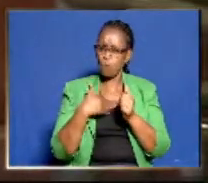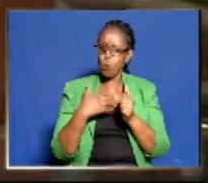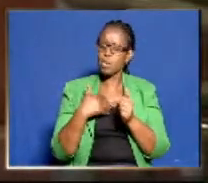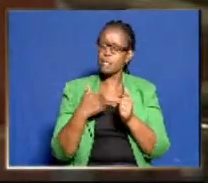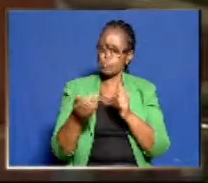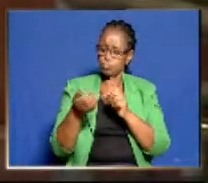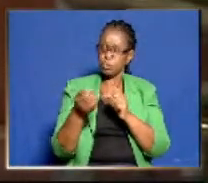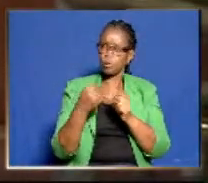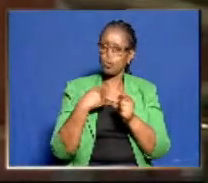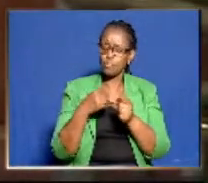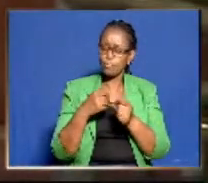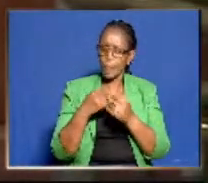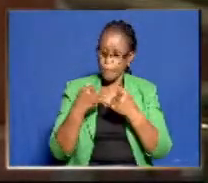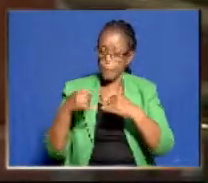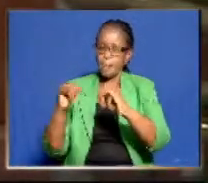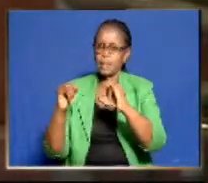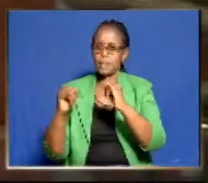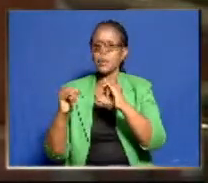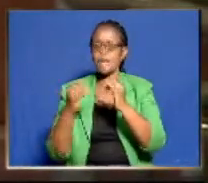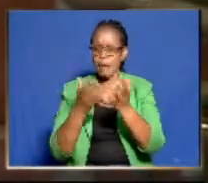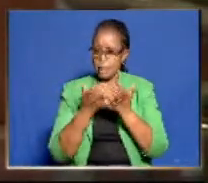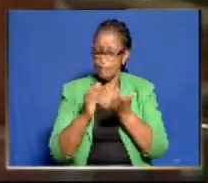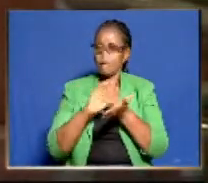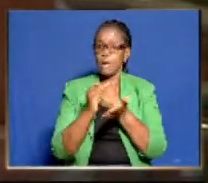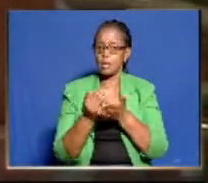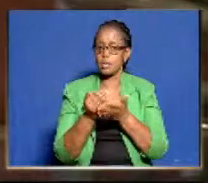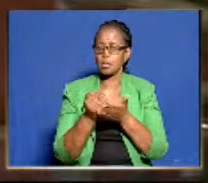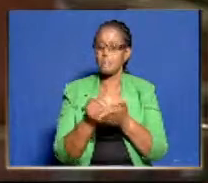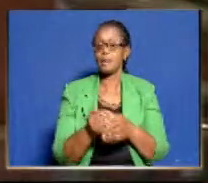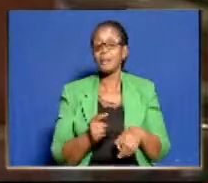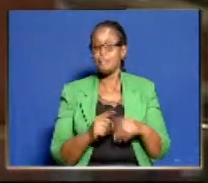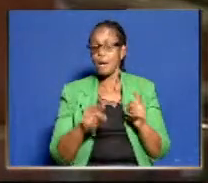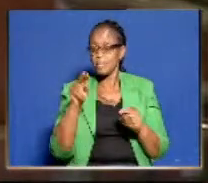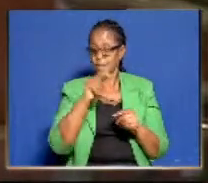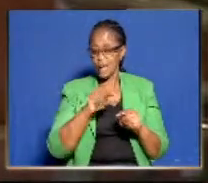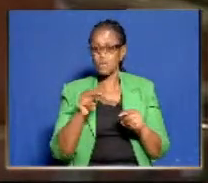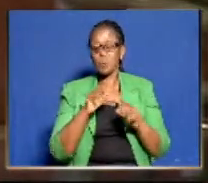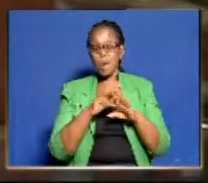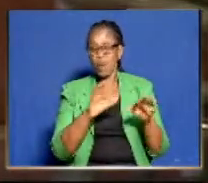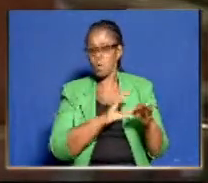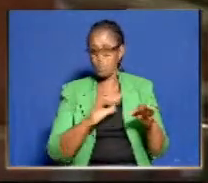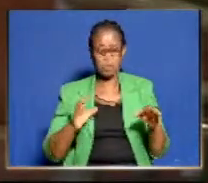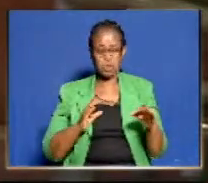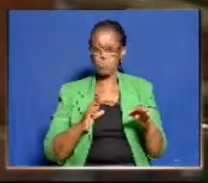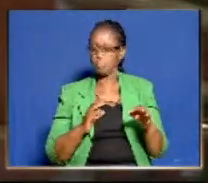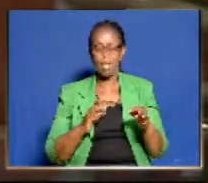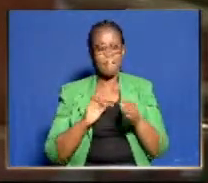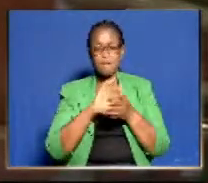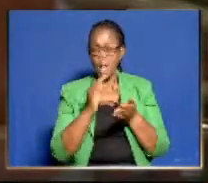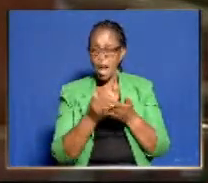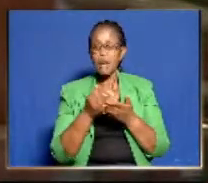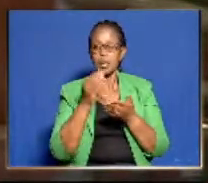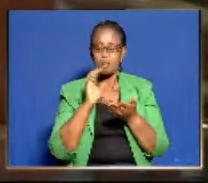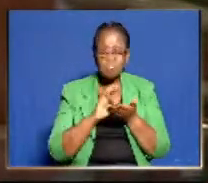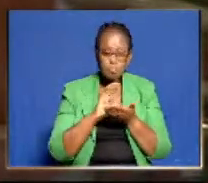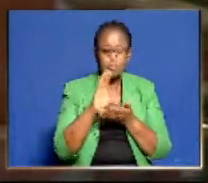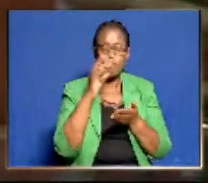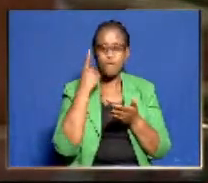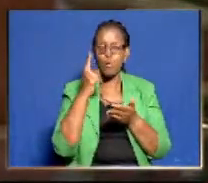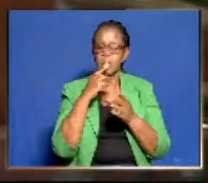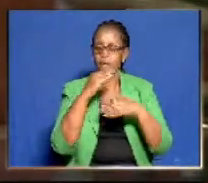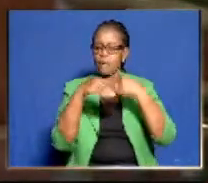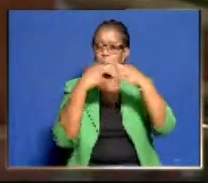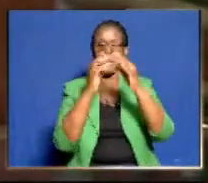funded. The National Land Commission has not been allocated funds for development expenditure, despite the several presentations that have been